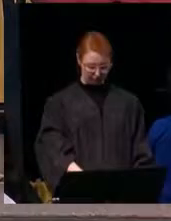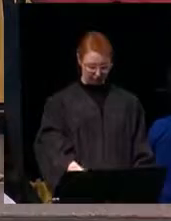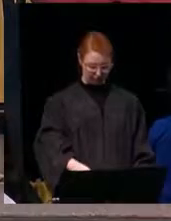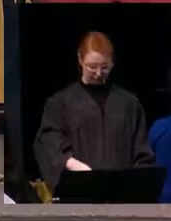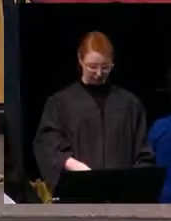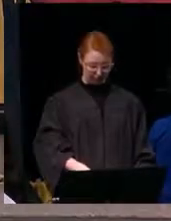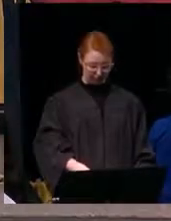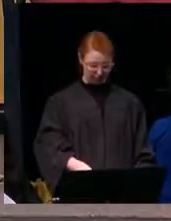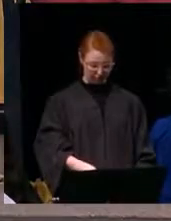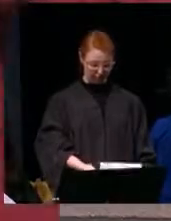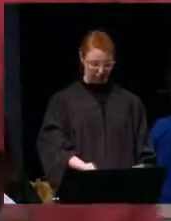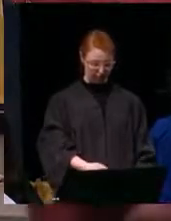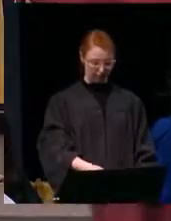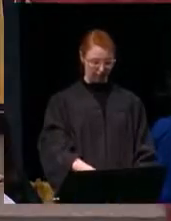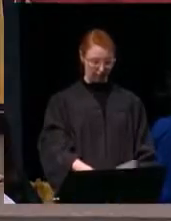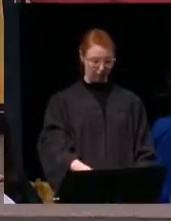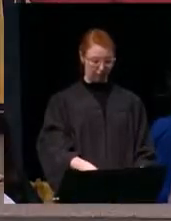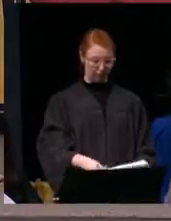Addison Wagner.